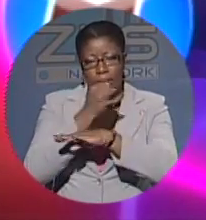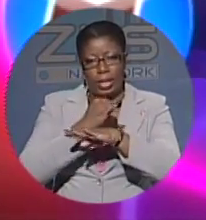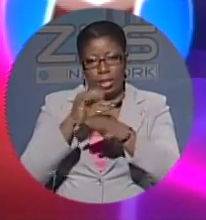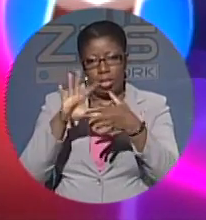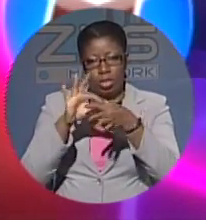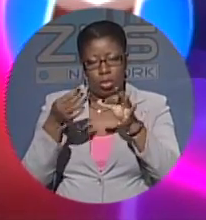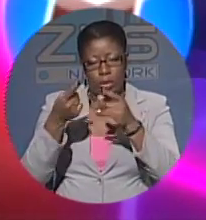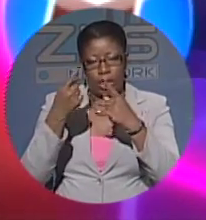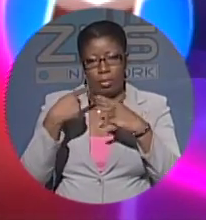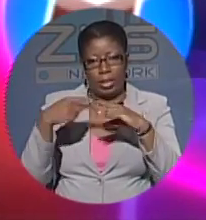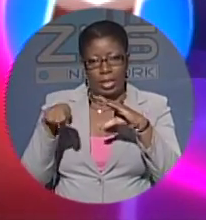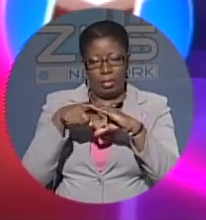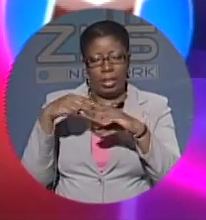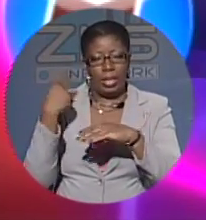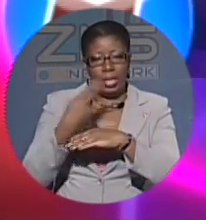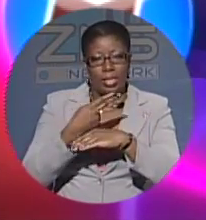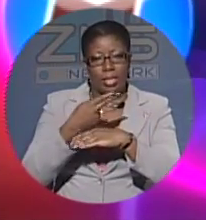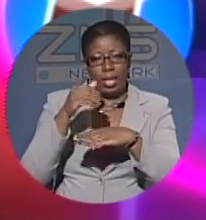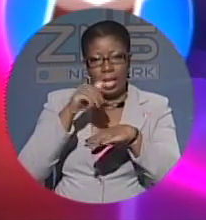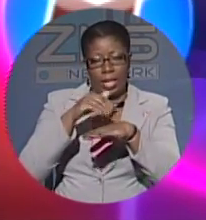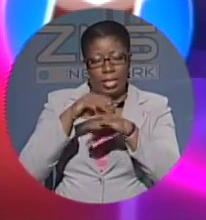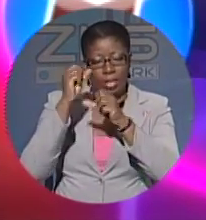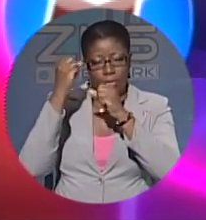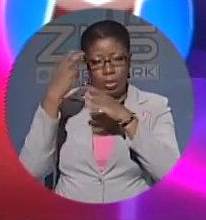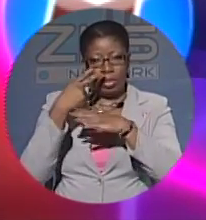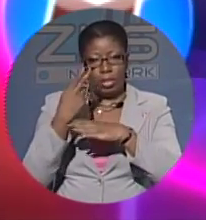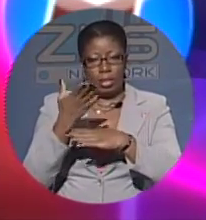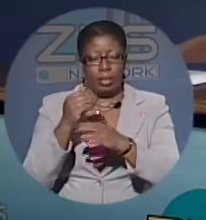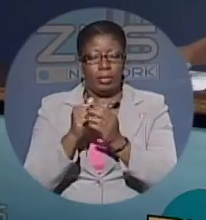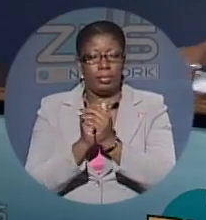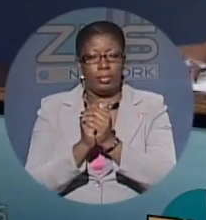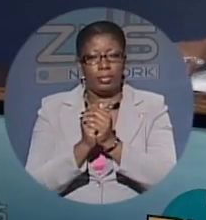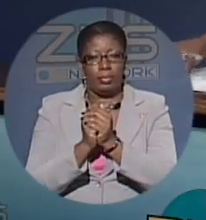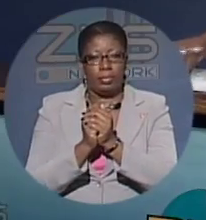coming. Email us at finews@znsbahamas.com. Basil, good evening.